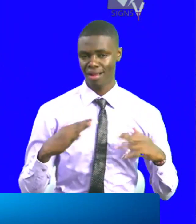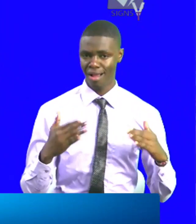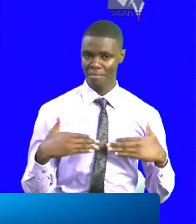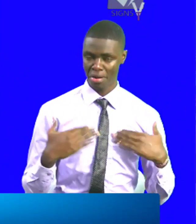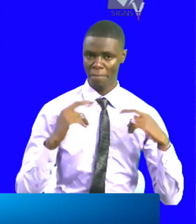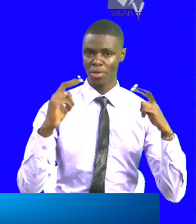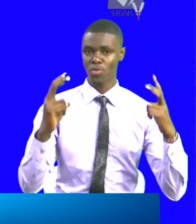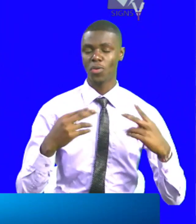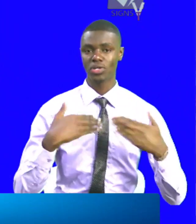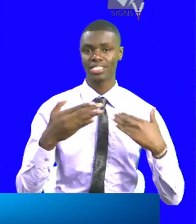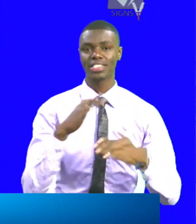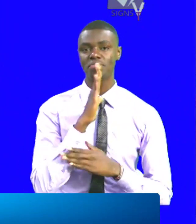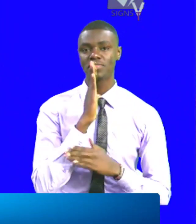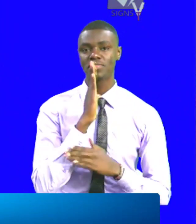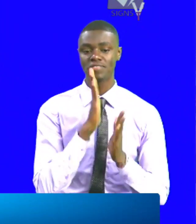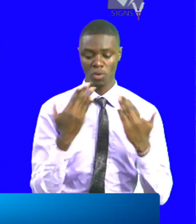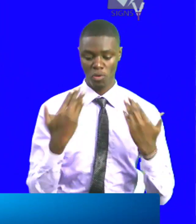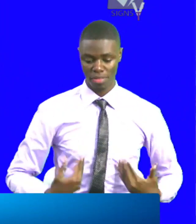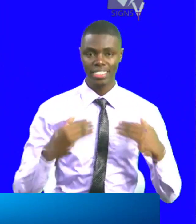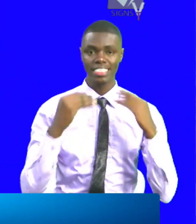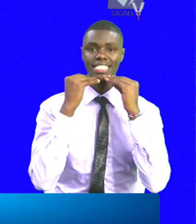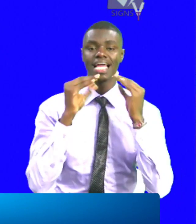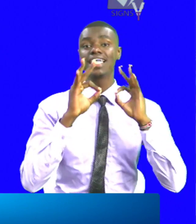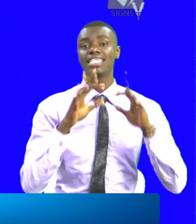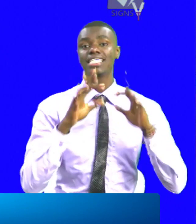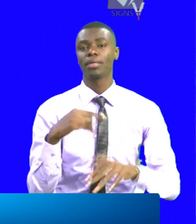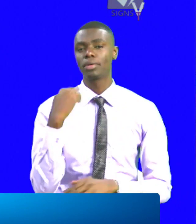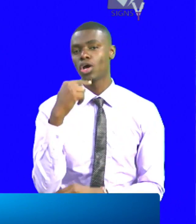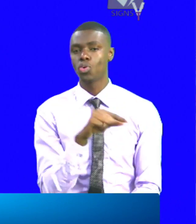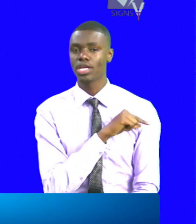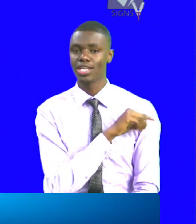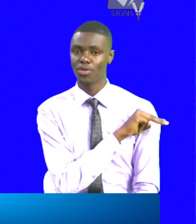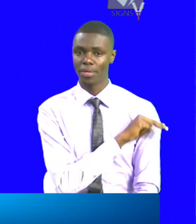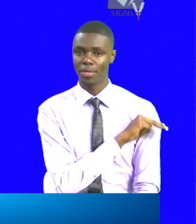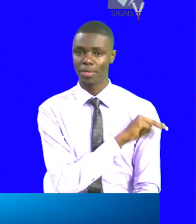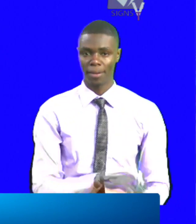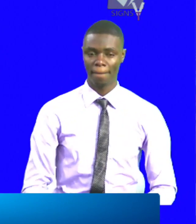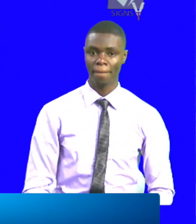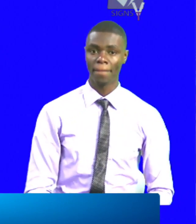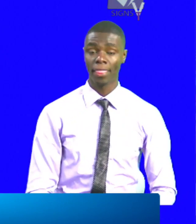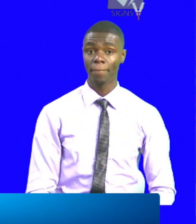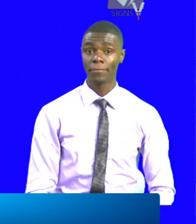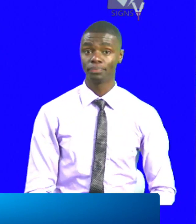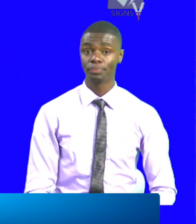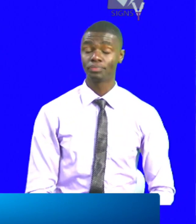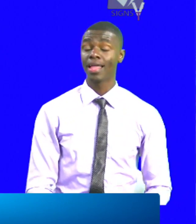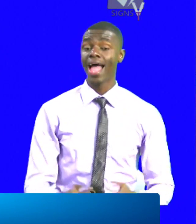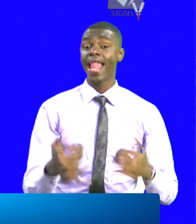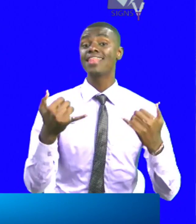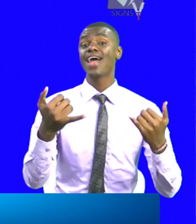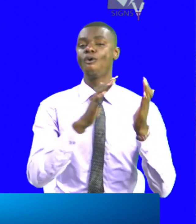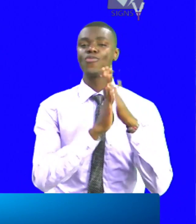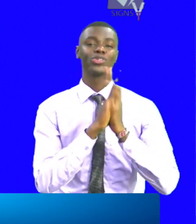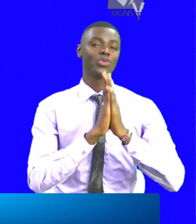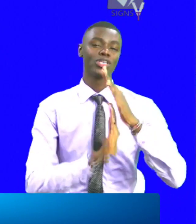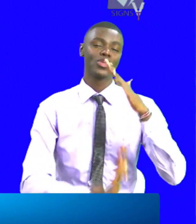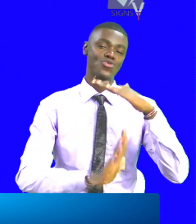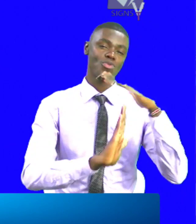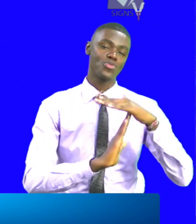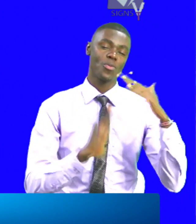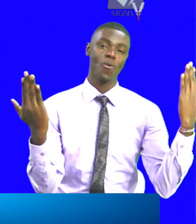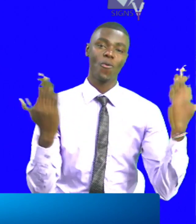glad you're still watching Science Breakfast with me, Alan Hubbard. Sign language interpreter is Gideon Minor. Now, these are the stories that